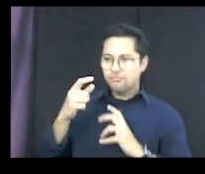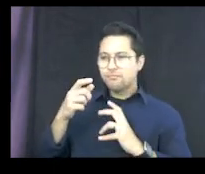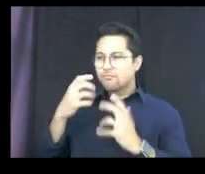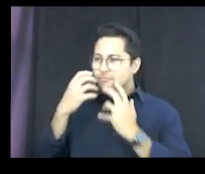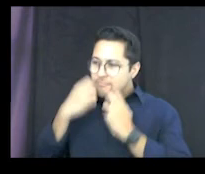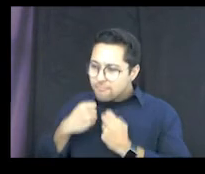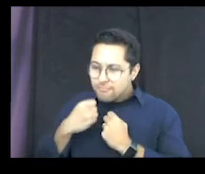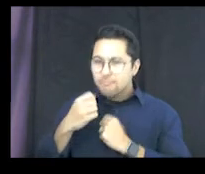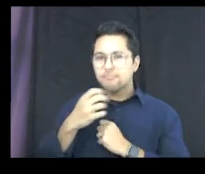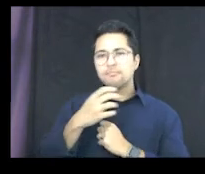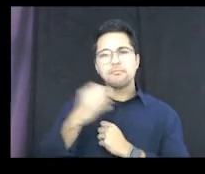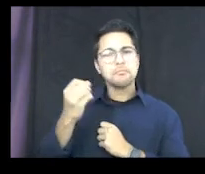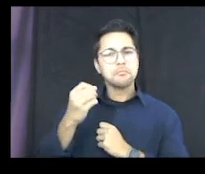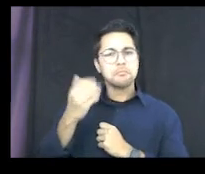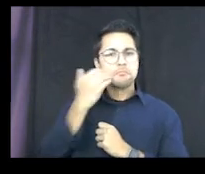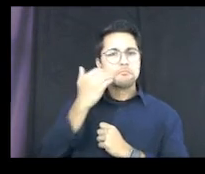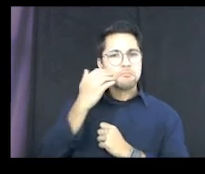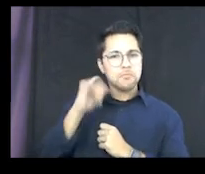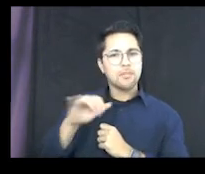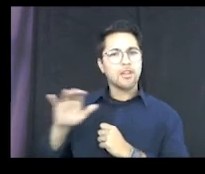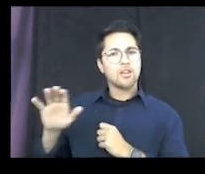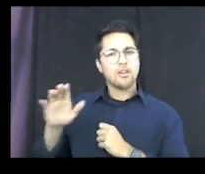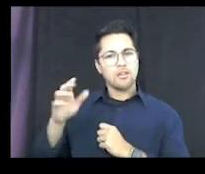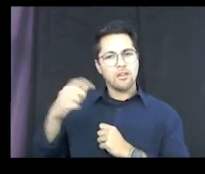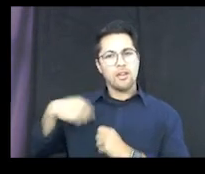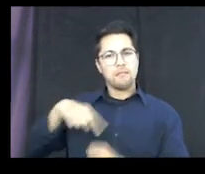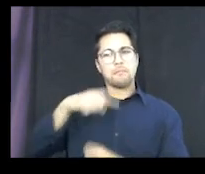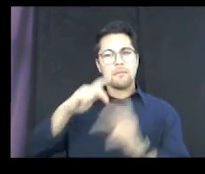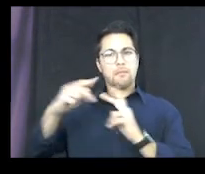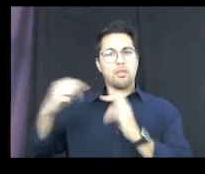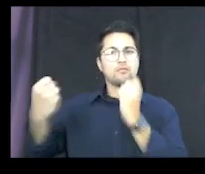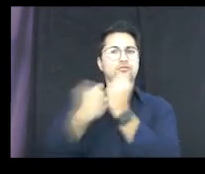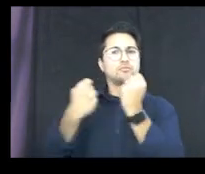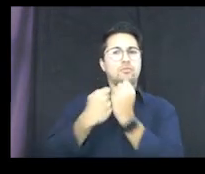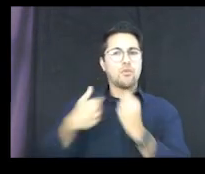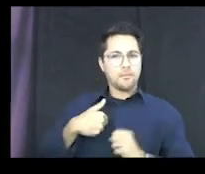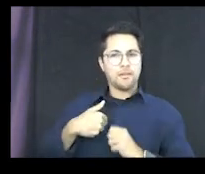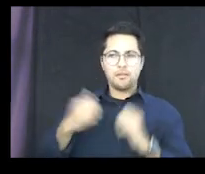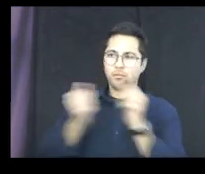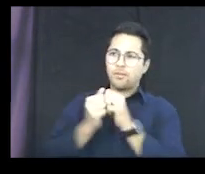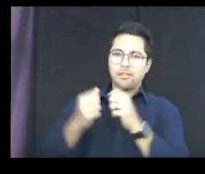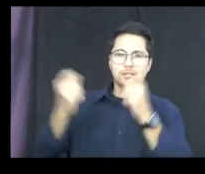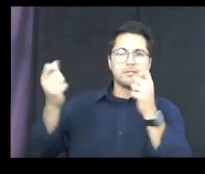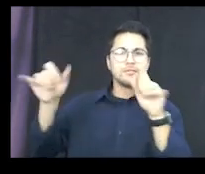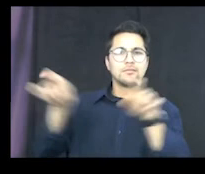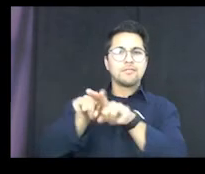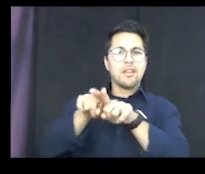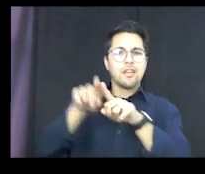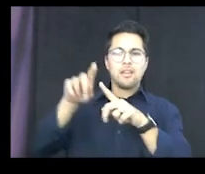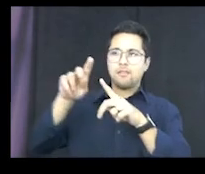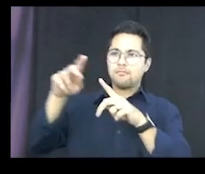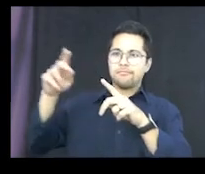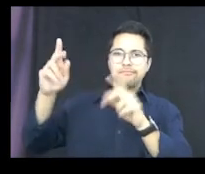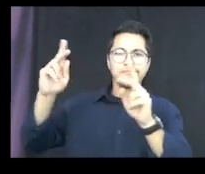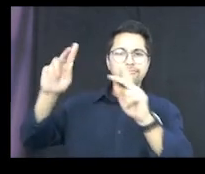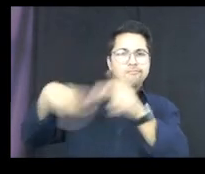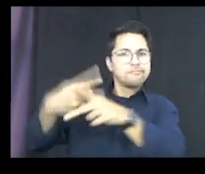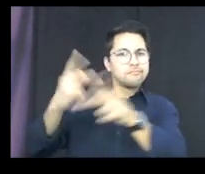and know that you're being supported by like-minded individuals.